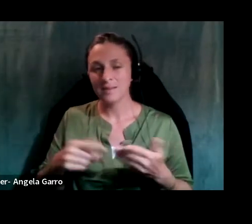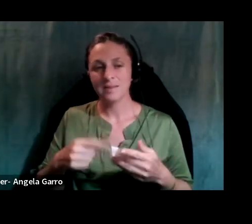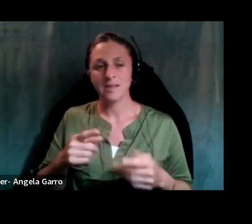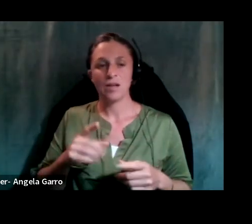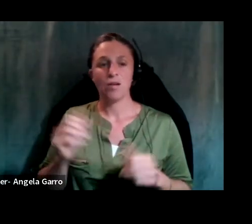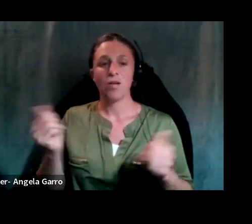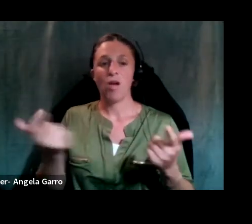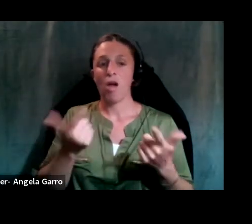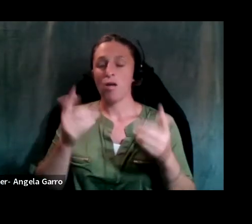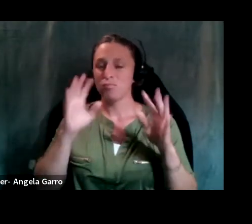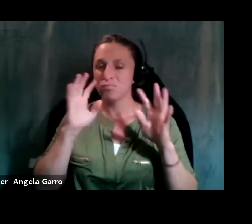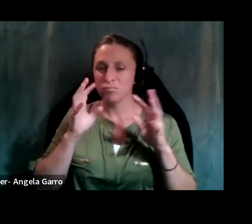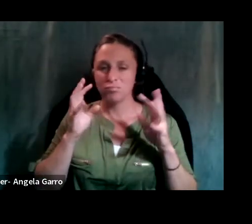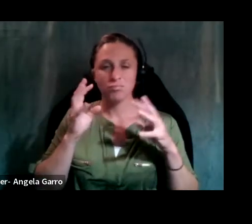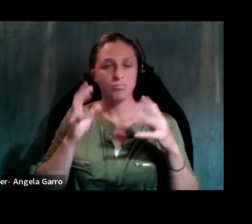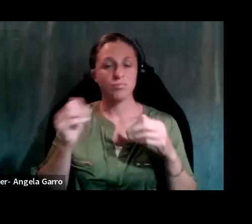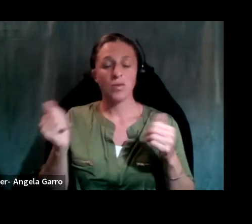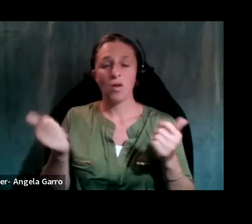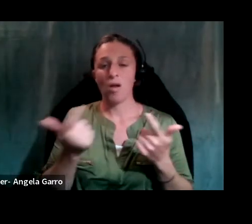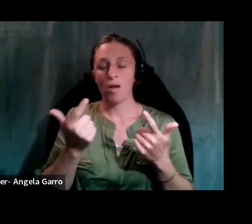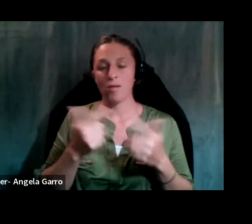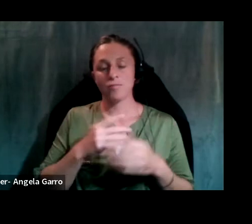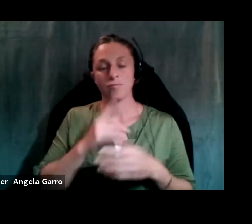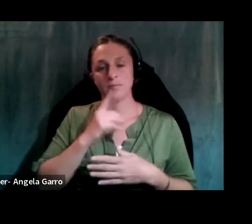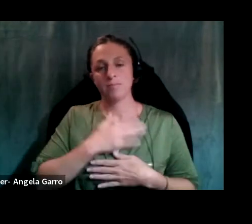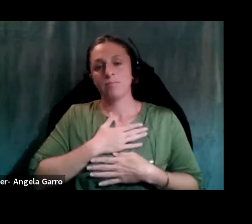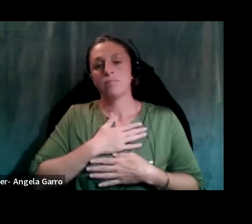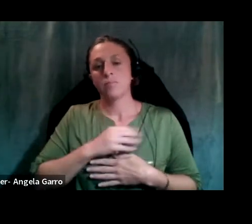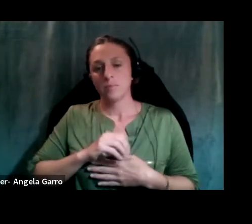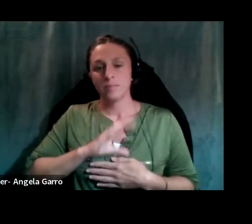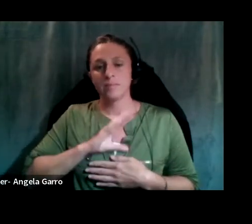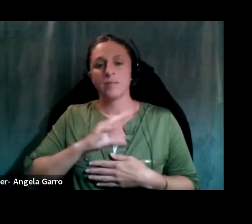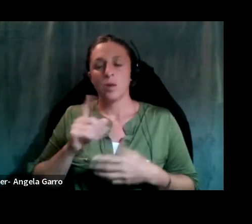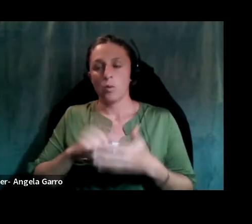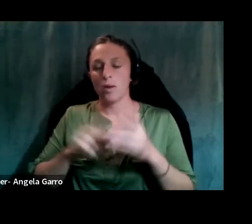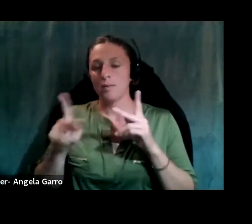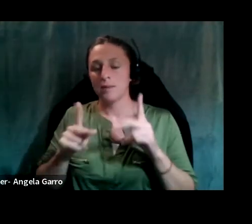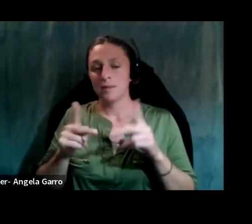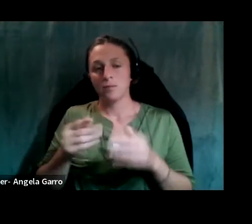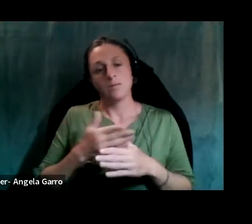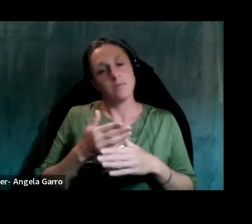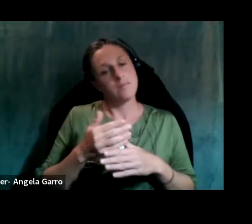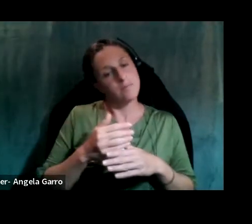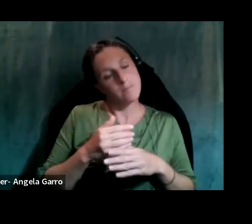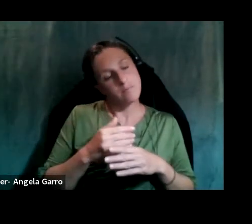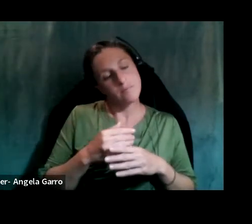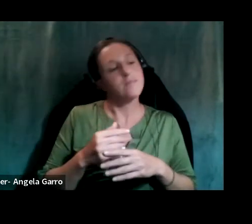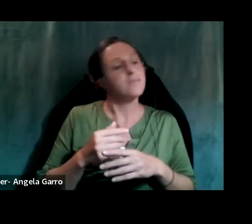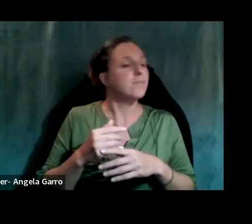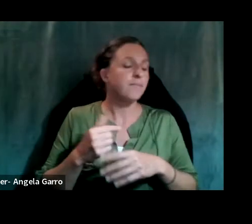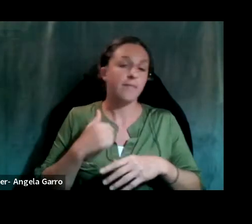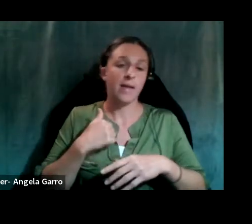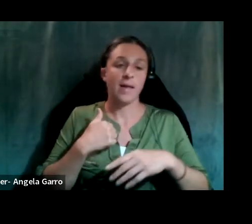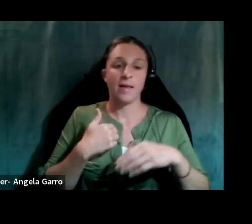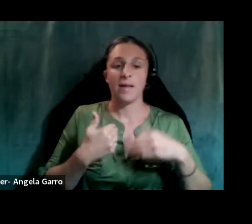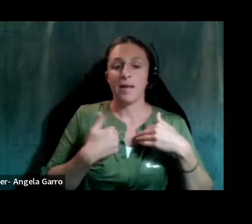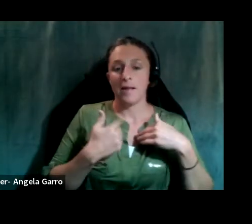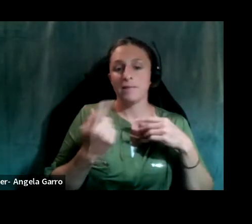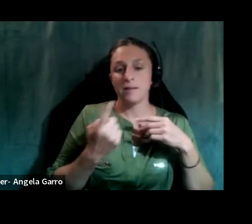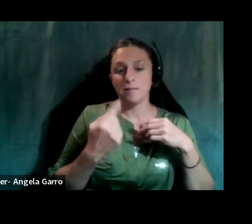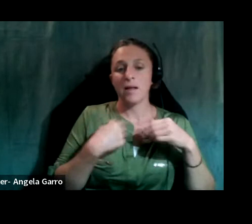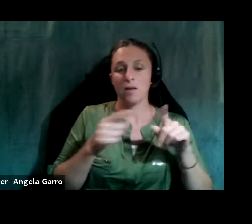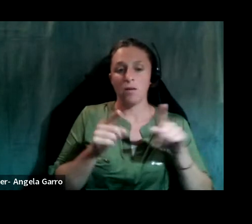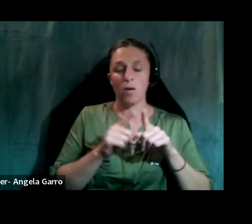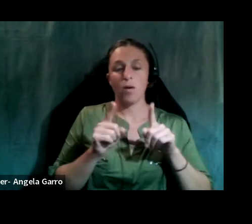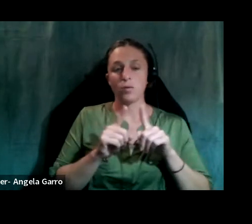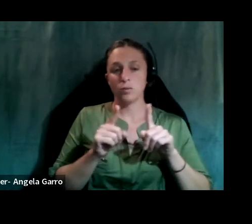shared. And on that, I'll leave it at that. Thank you. I have something. Okay. I also attended Miss